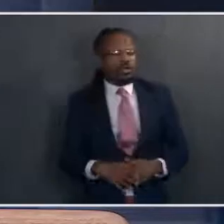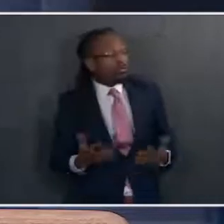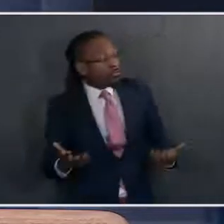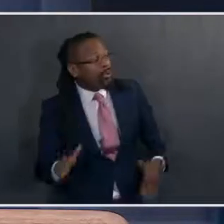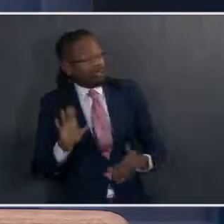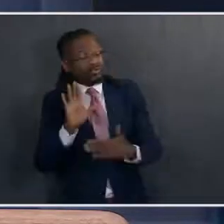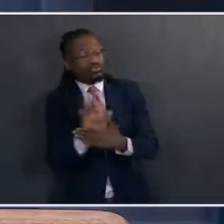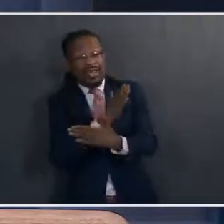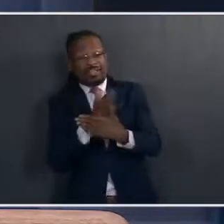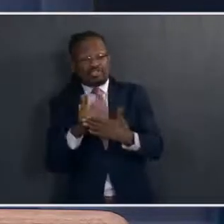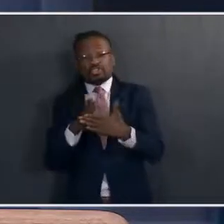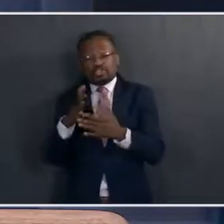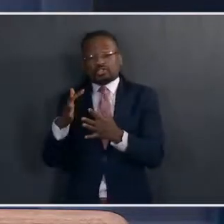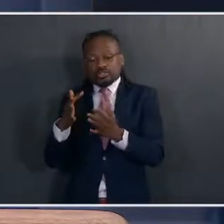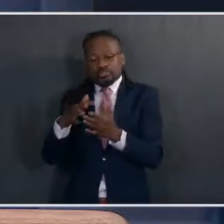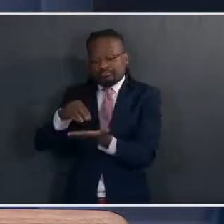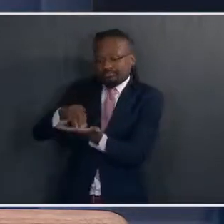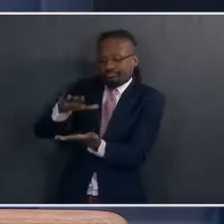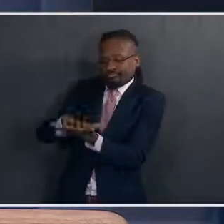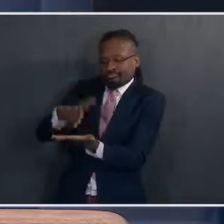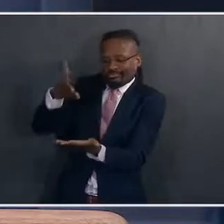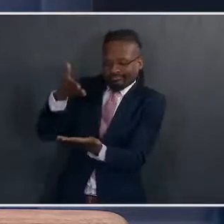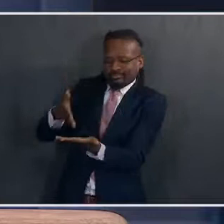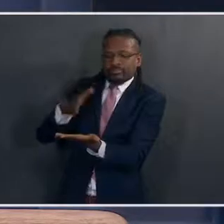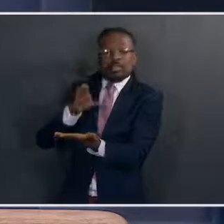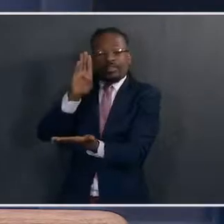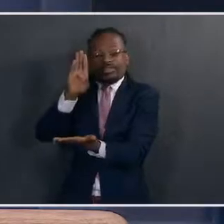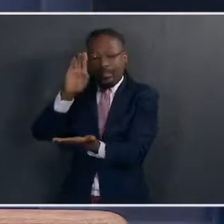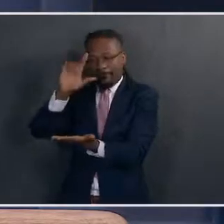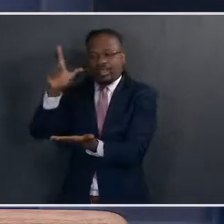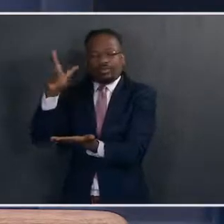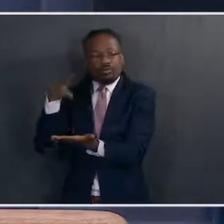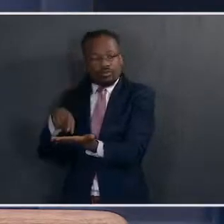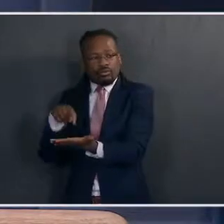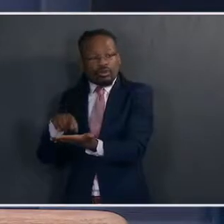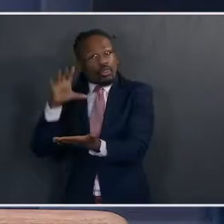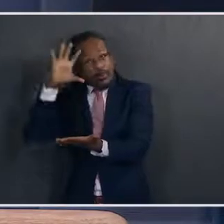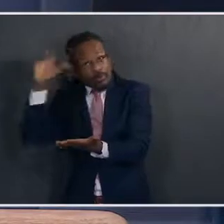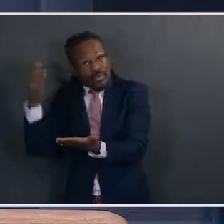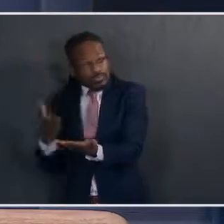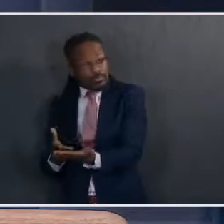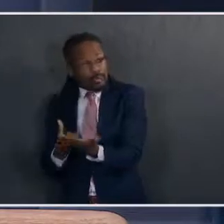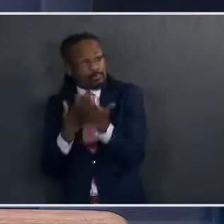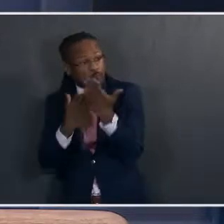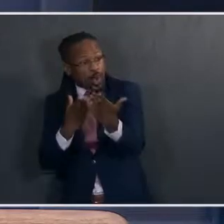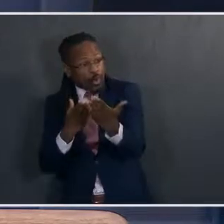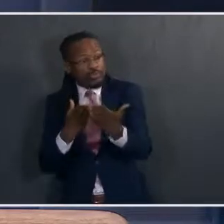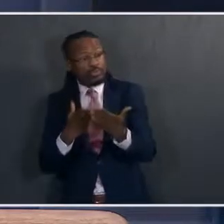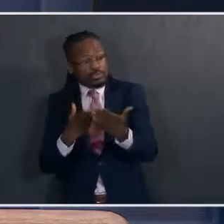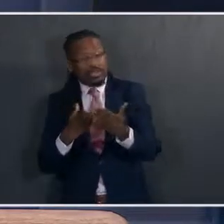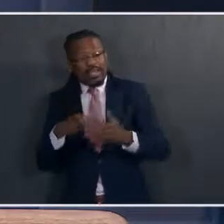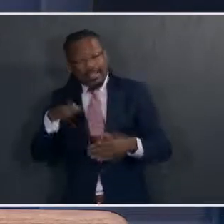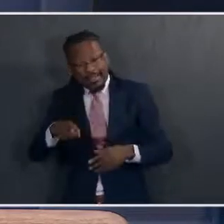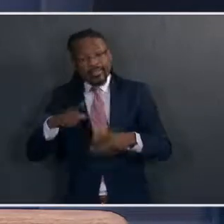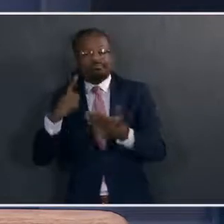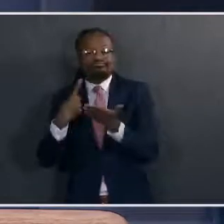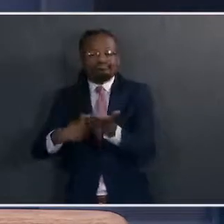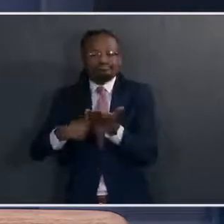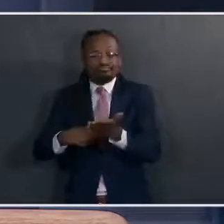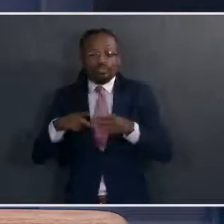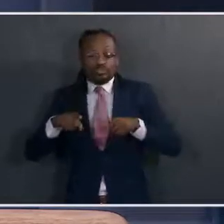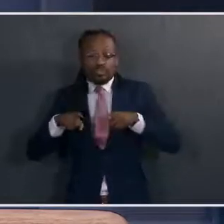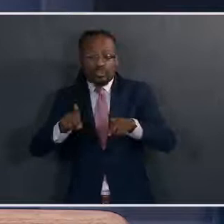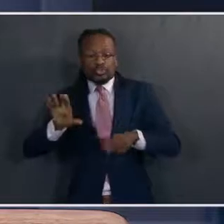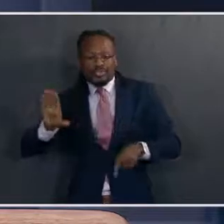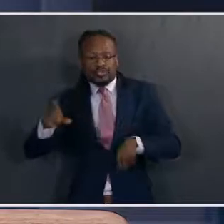the bill, as you know, that are what the president proposed and what he outlined during his primetime address. I don't know that he looked